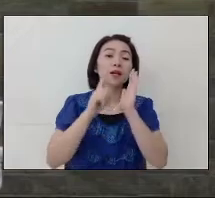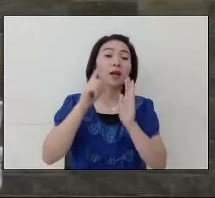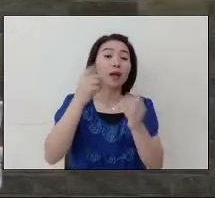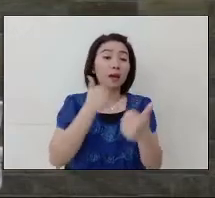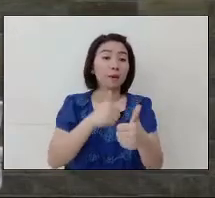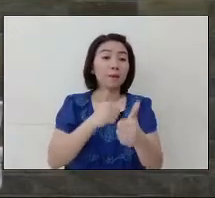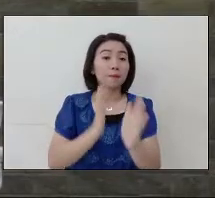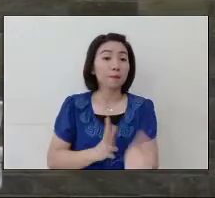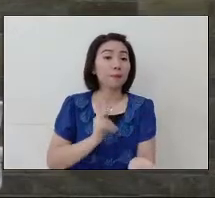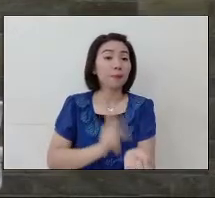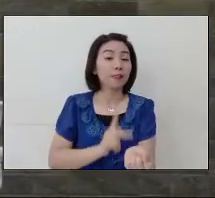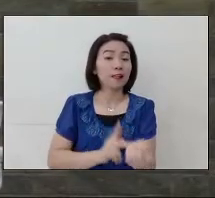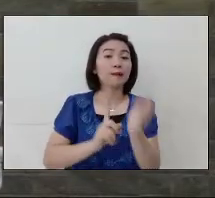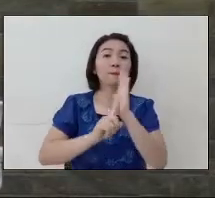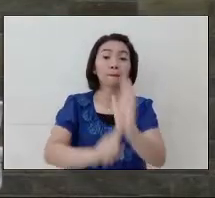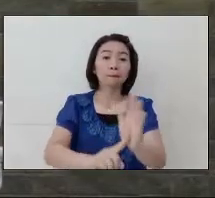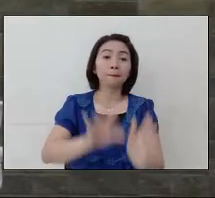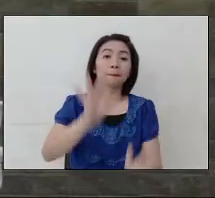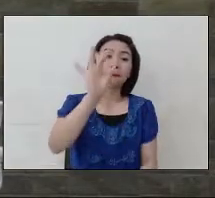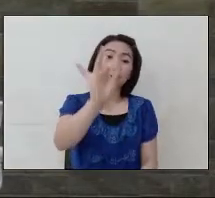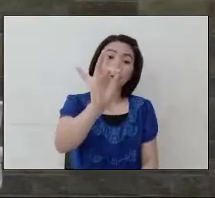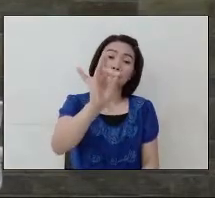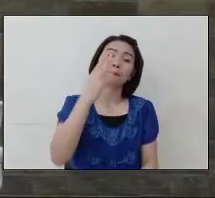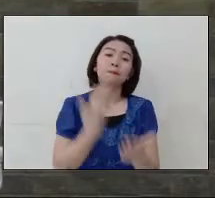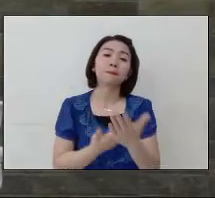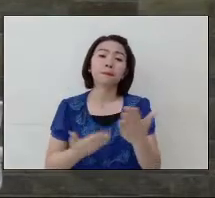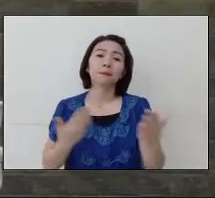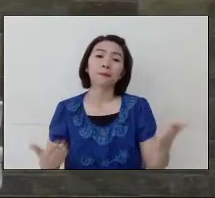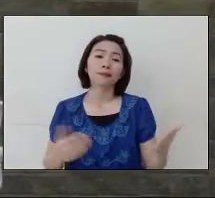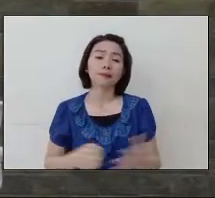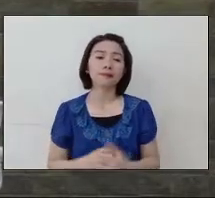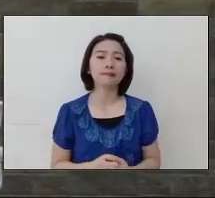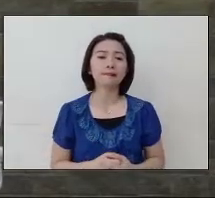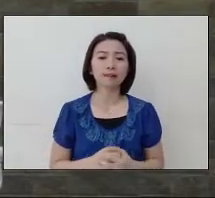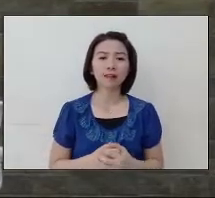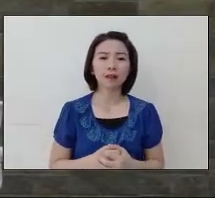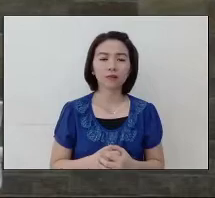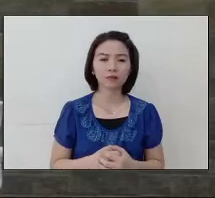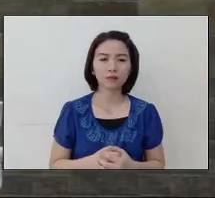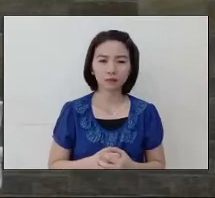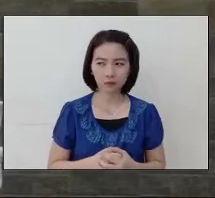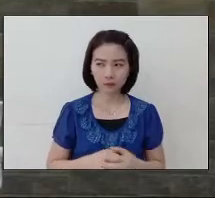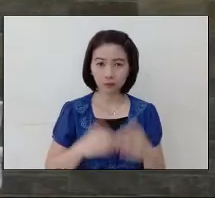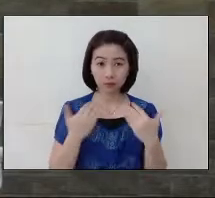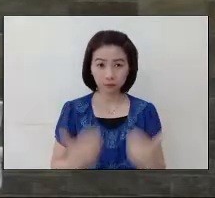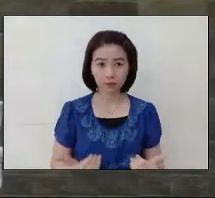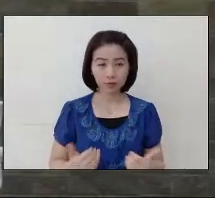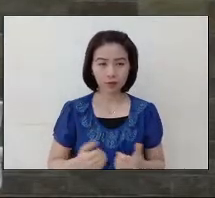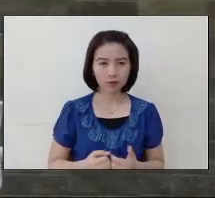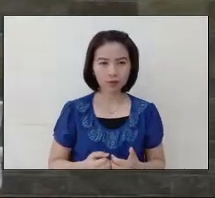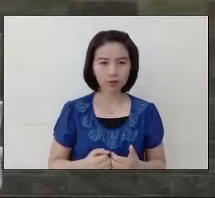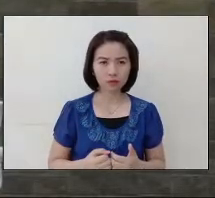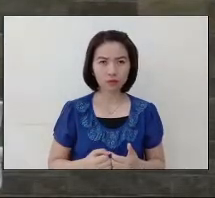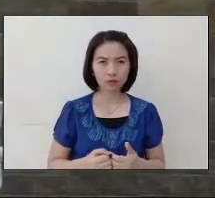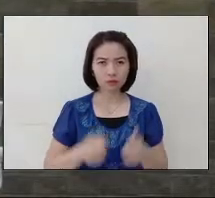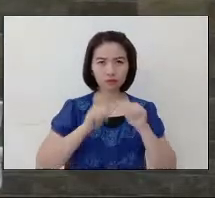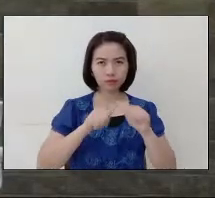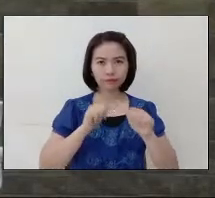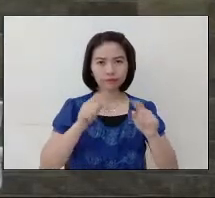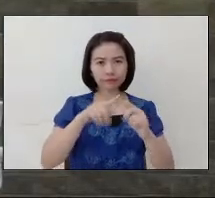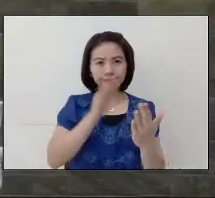Kasi hindi po yung tindahan. Super 8. Pag-aralan niyo yung verse number 8, that's the Super 8.